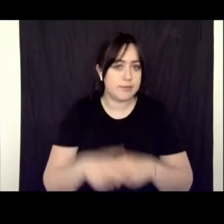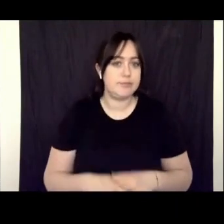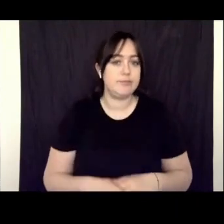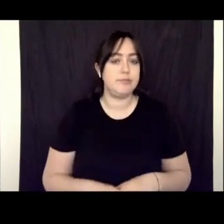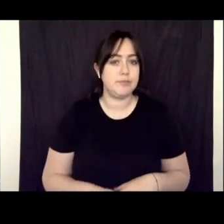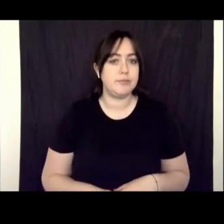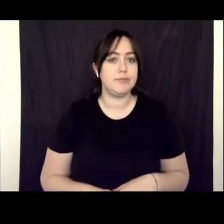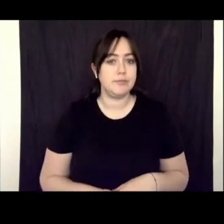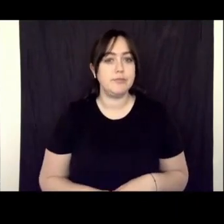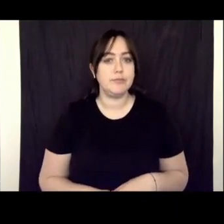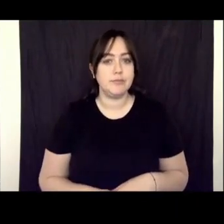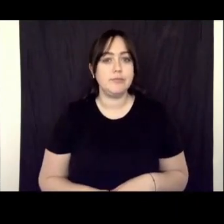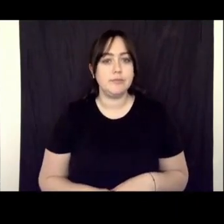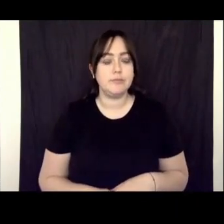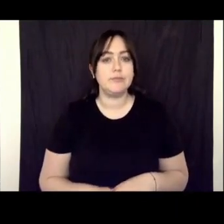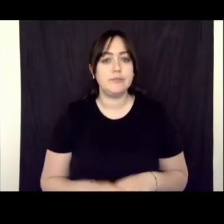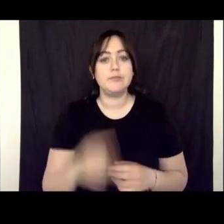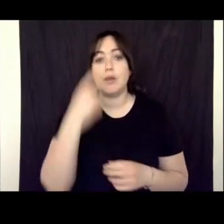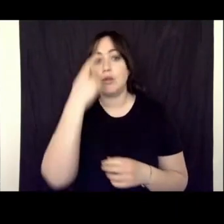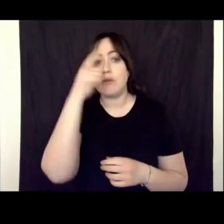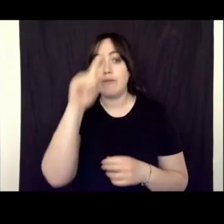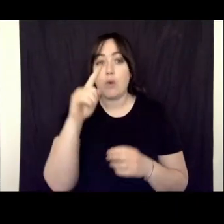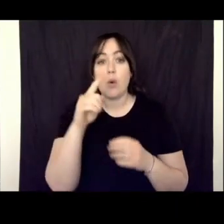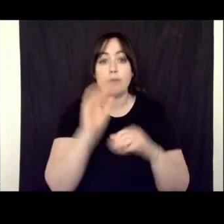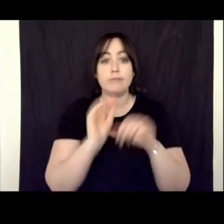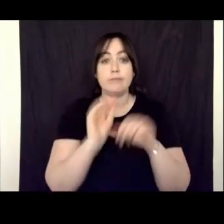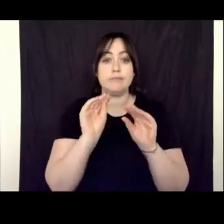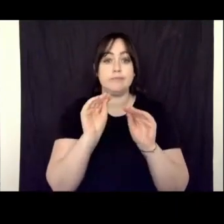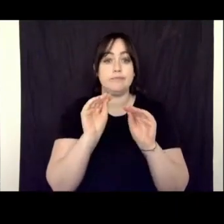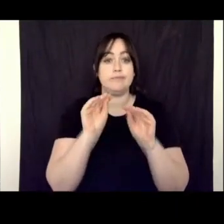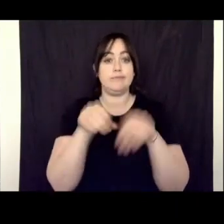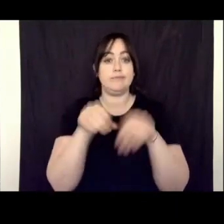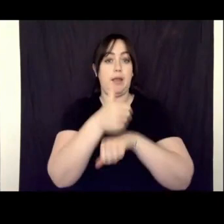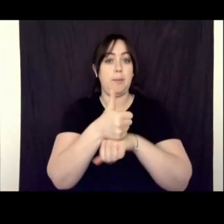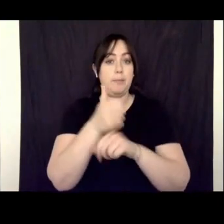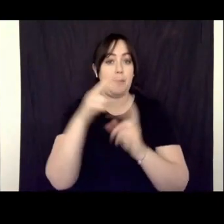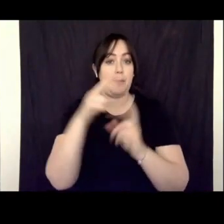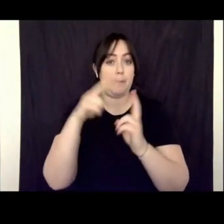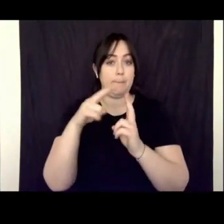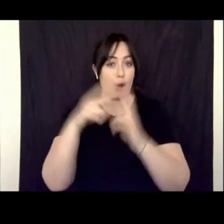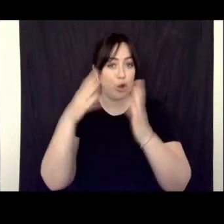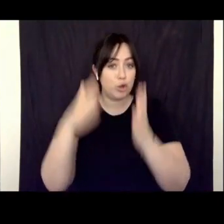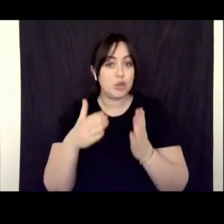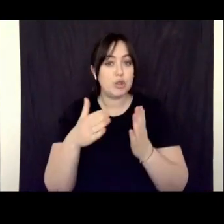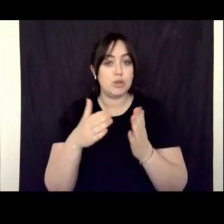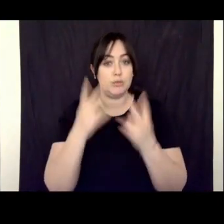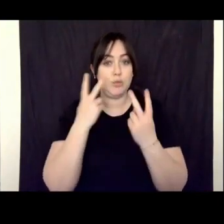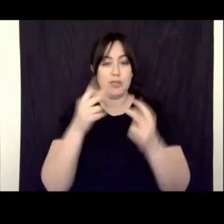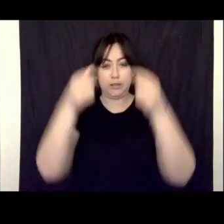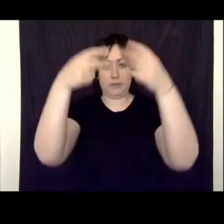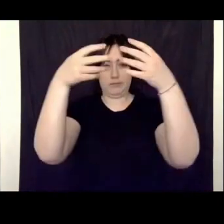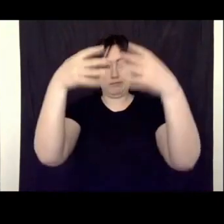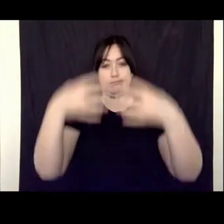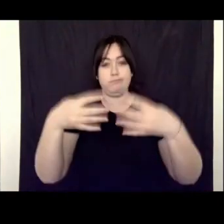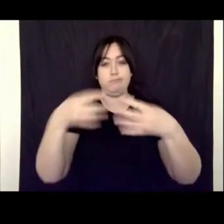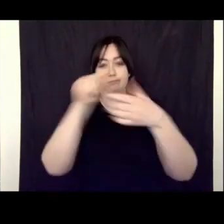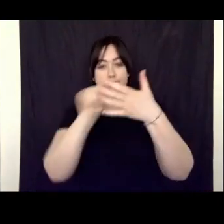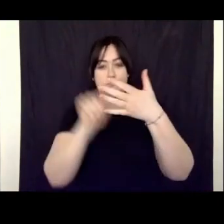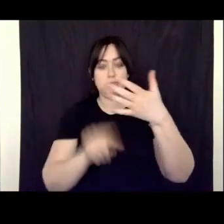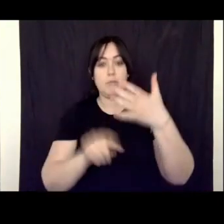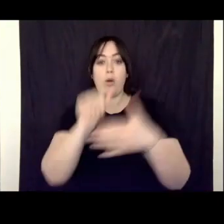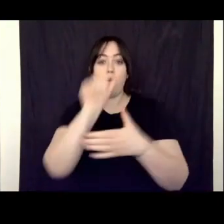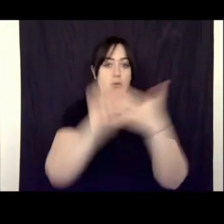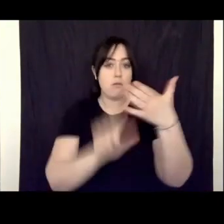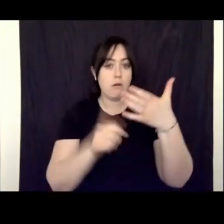So of the implementing partners, you can see that almost all of them had a social model, had a functional questionnaire